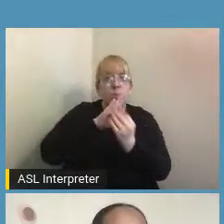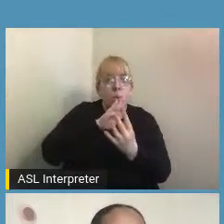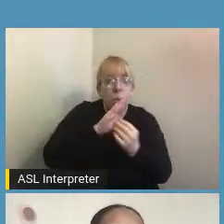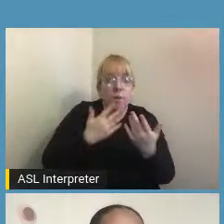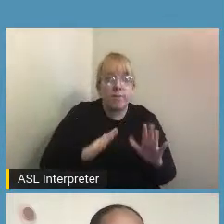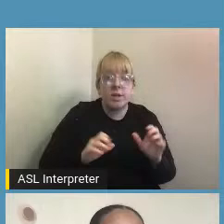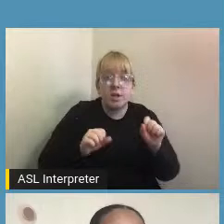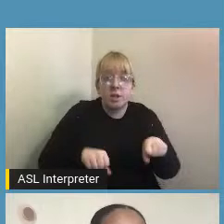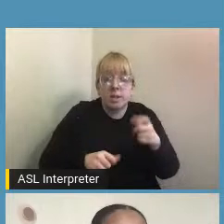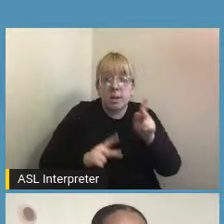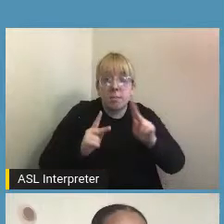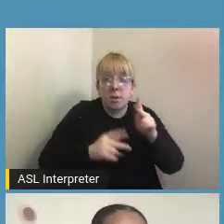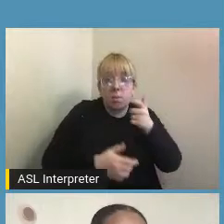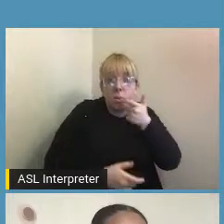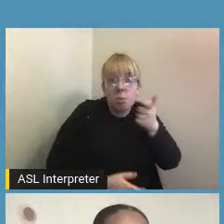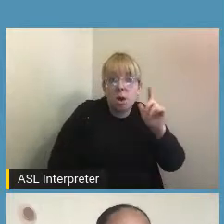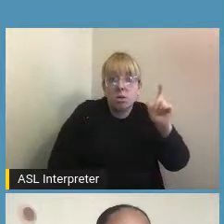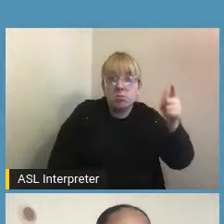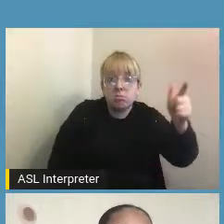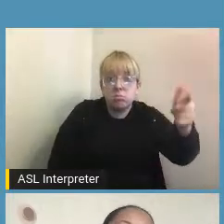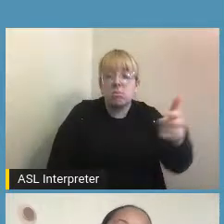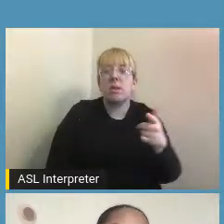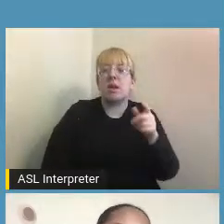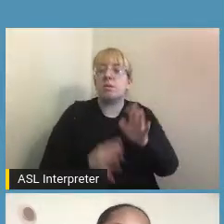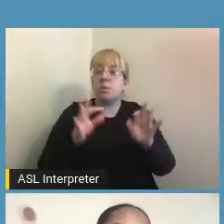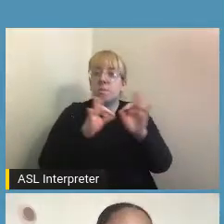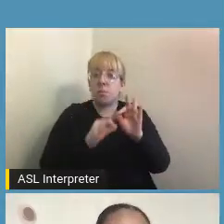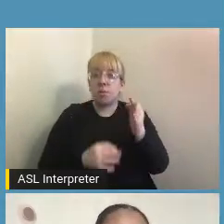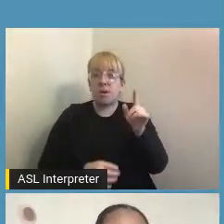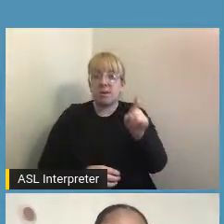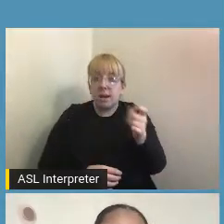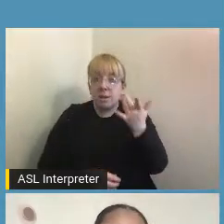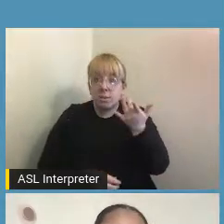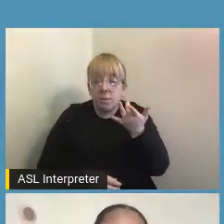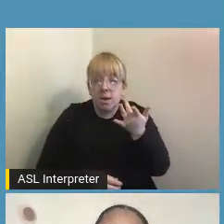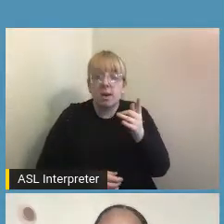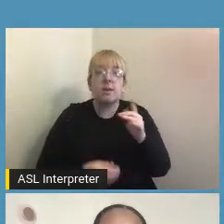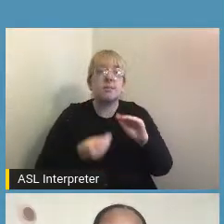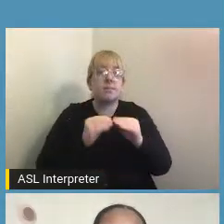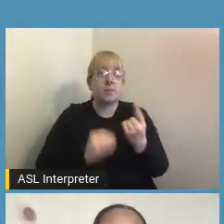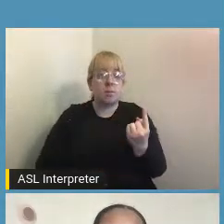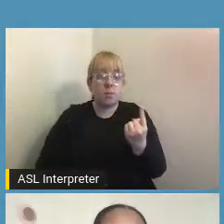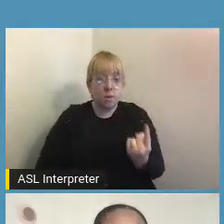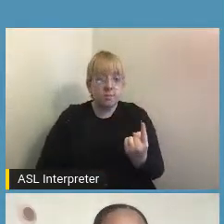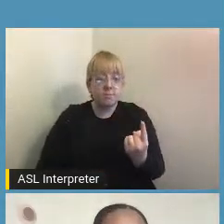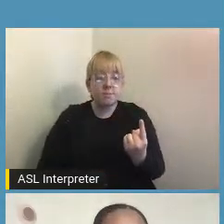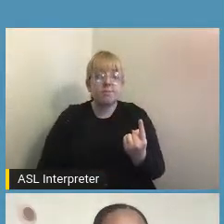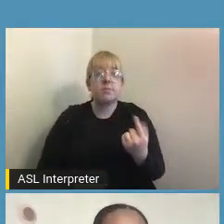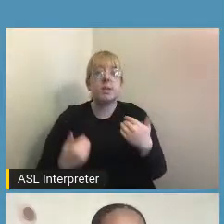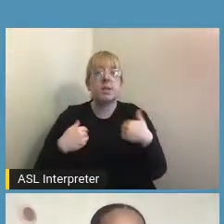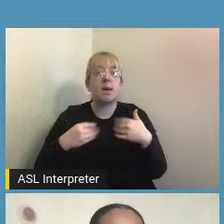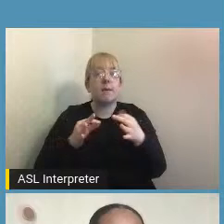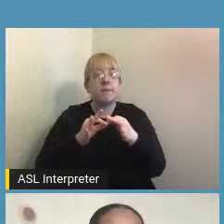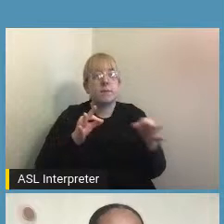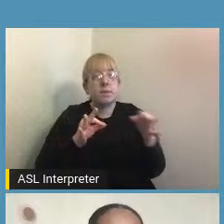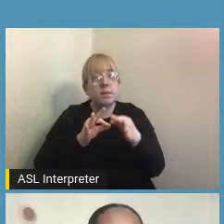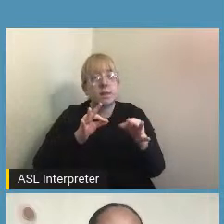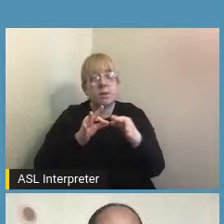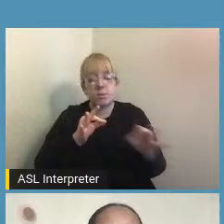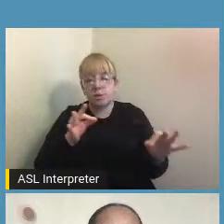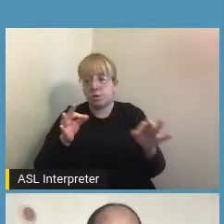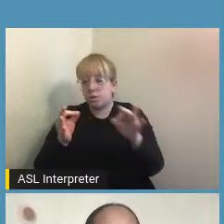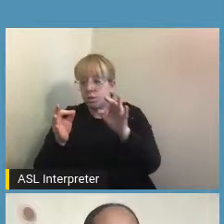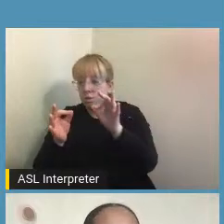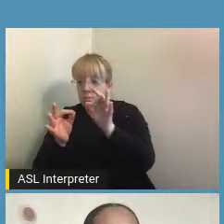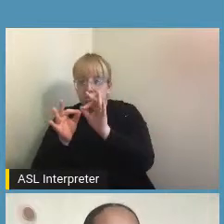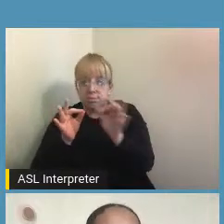is important to ask for a couple of reasons. One, so you can have your language right in all of your marketing,